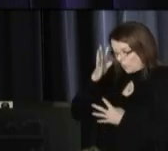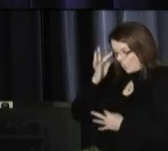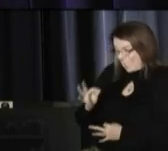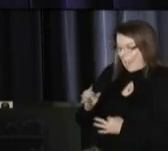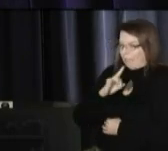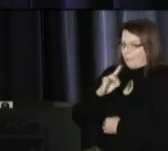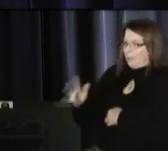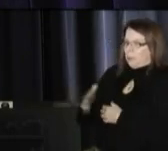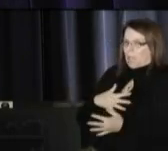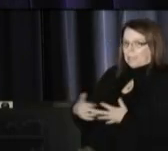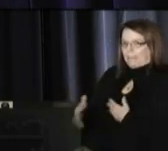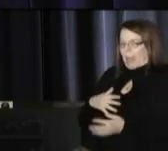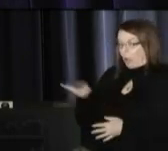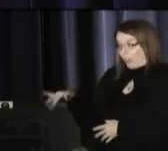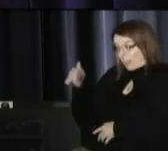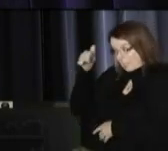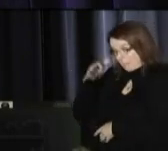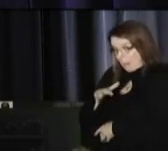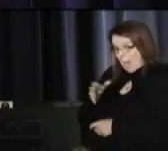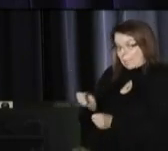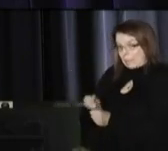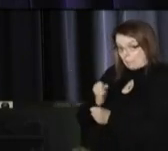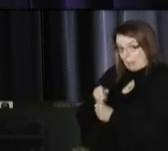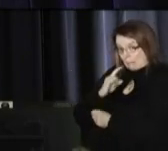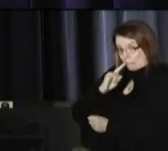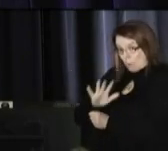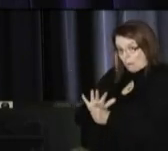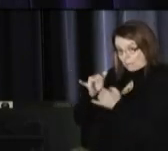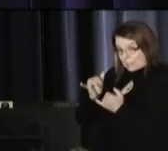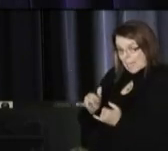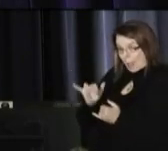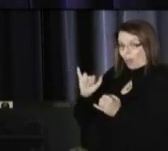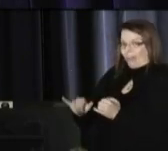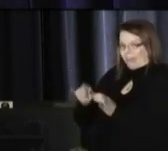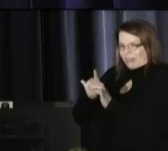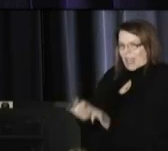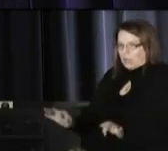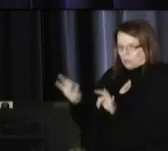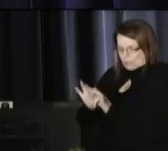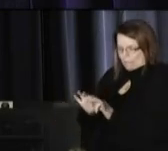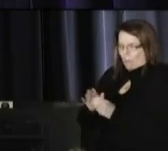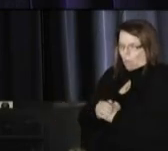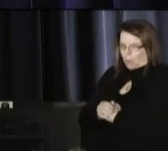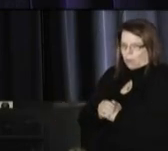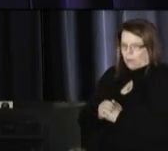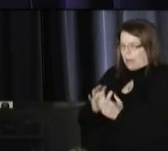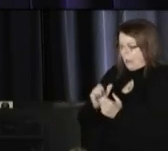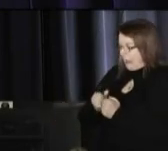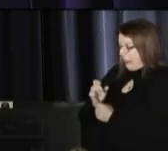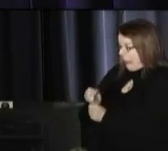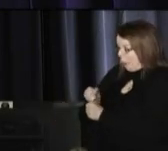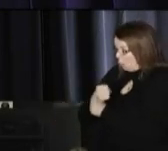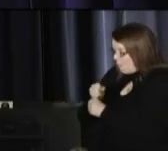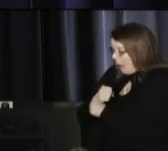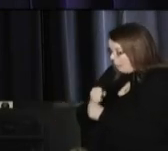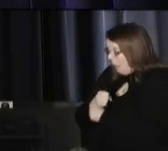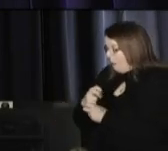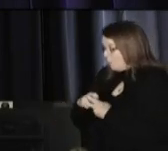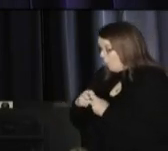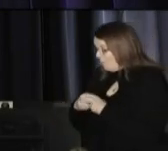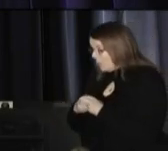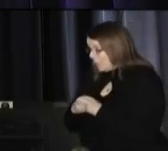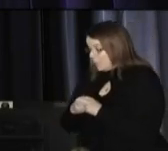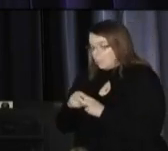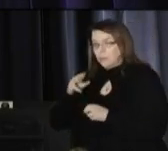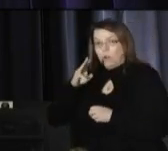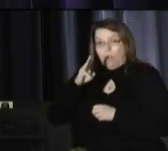matter. This man is making you one now. That's what matters. How do you make love to a physicist? On March